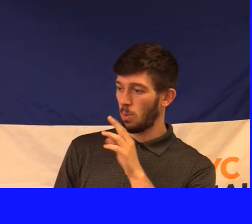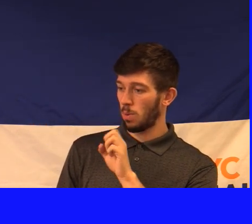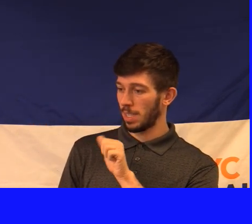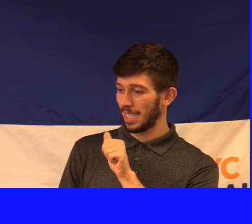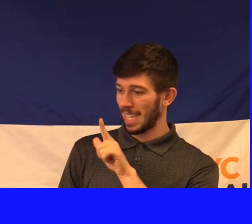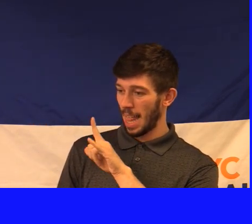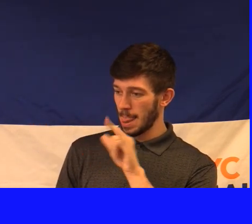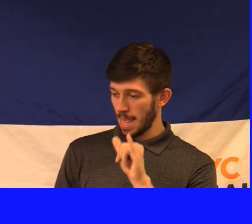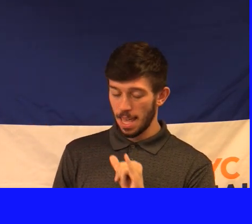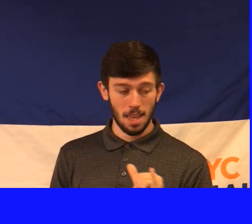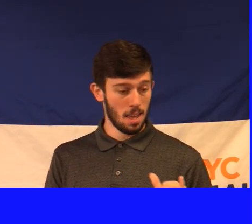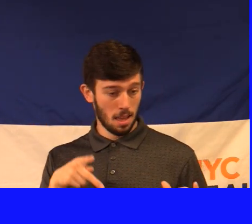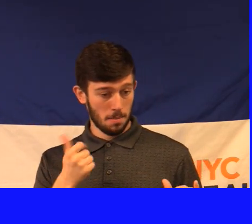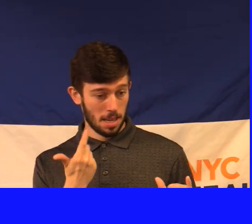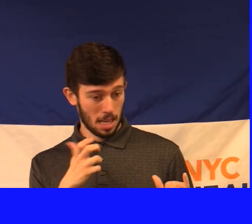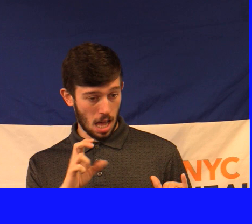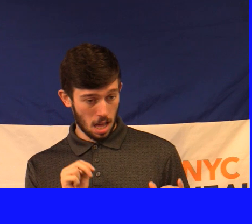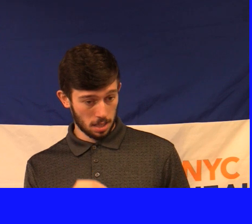Dr. Pagan, Okay.